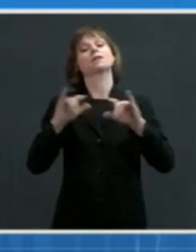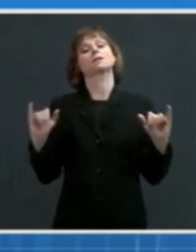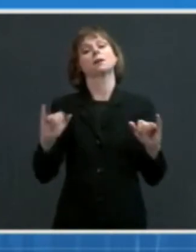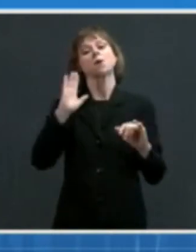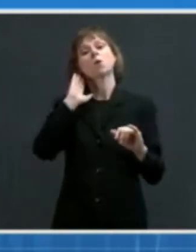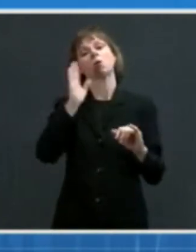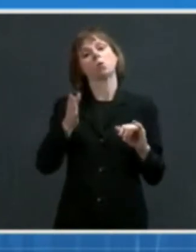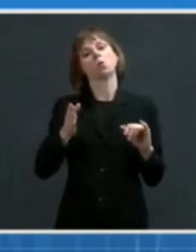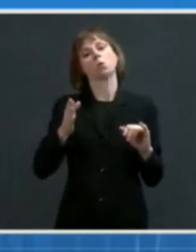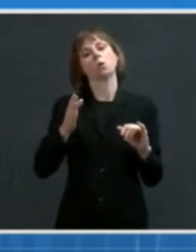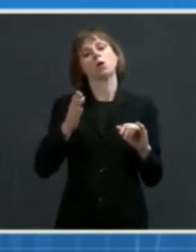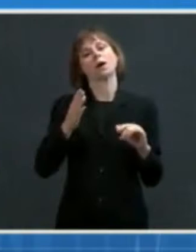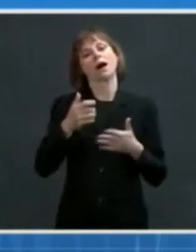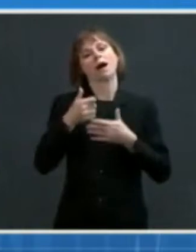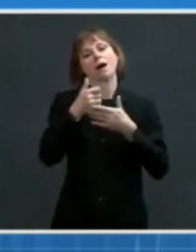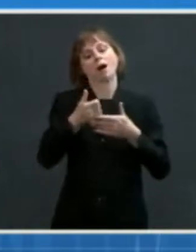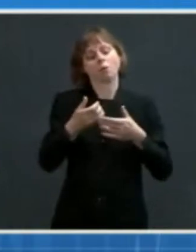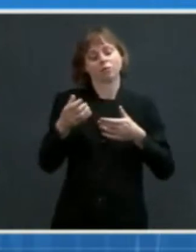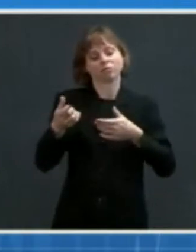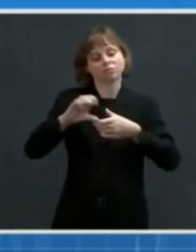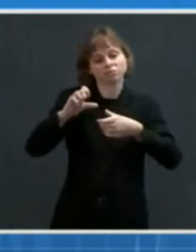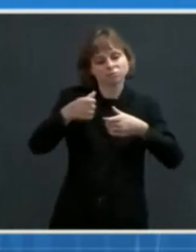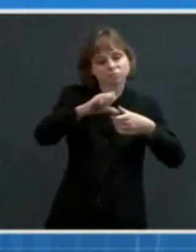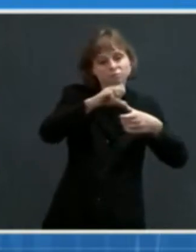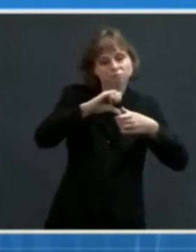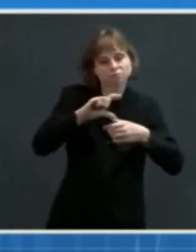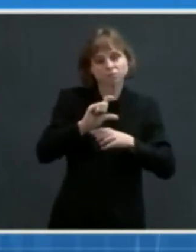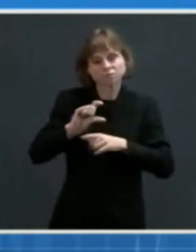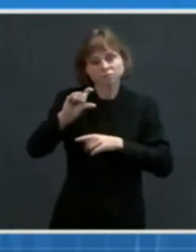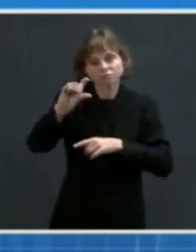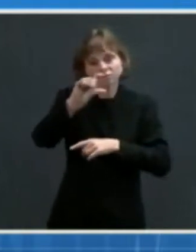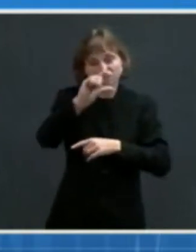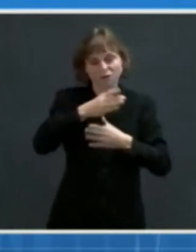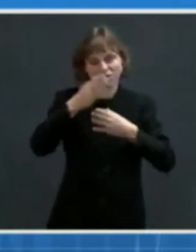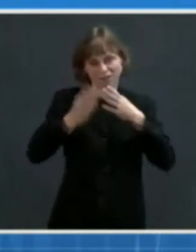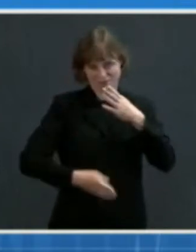plant to perform the fill and finish production for the Johnson & Johnson vaccine.